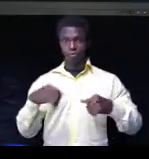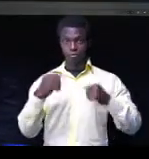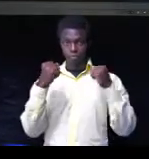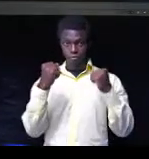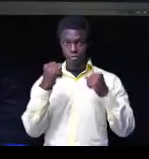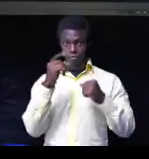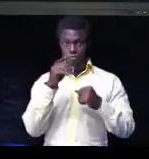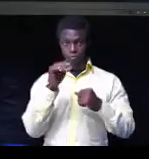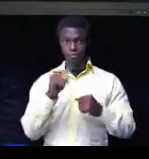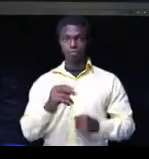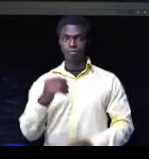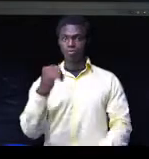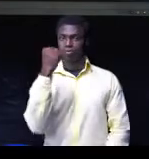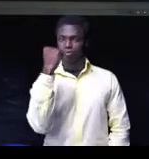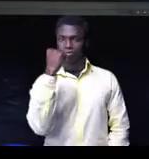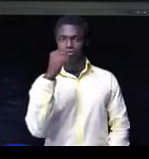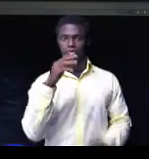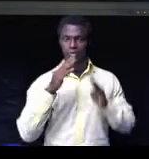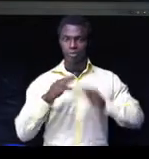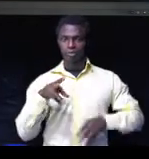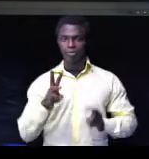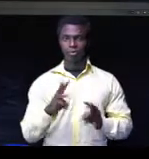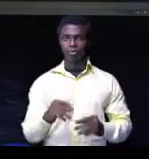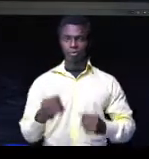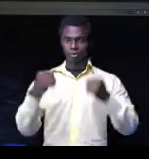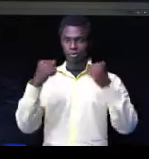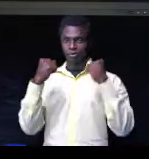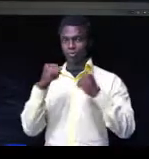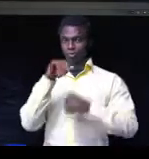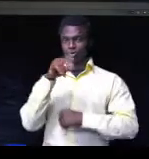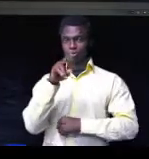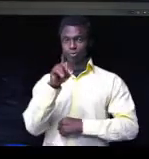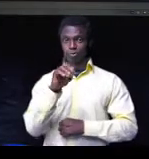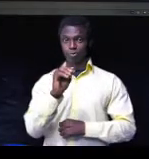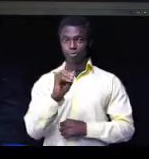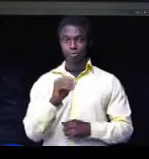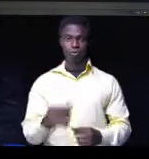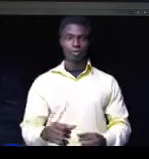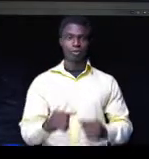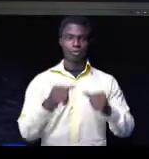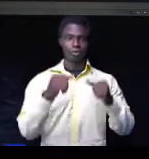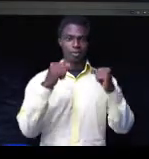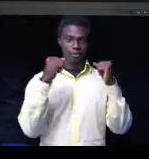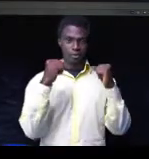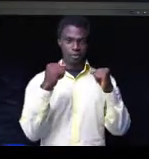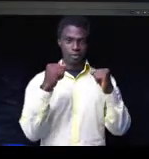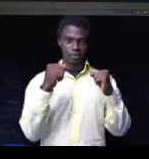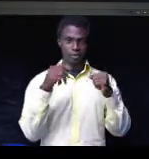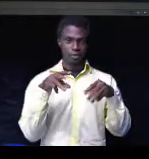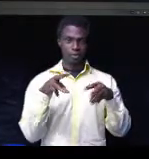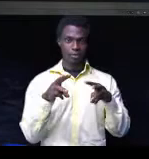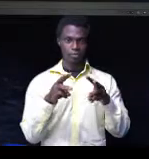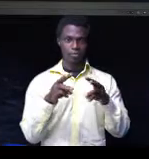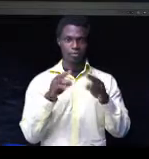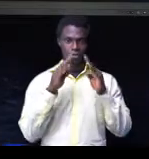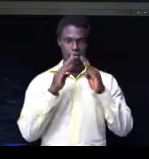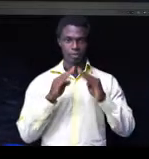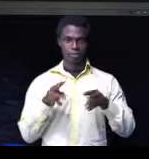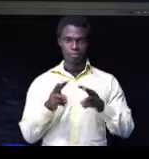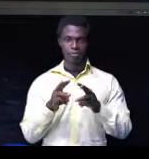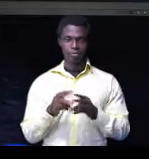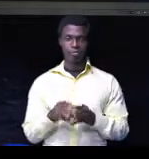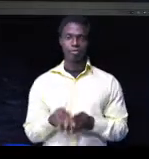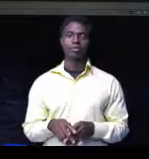go. Judo, you say gentle way. Judo, gentle way. Gentle way, then you say